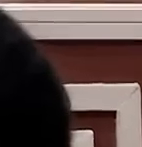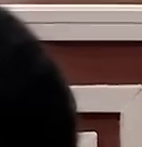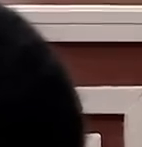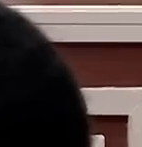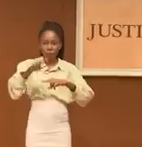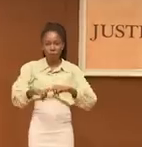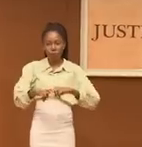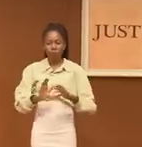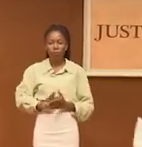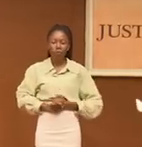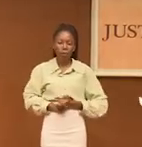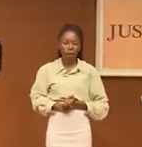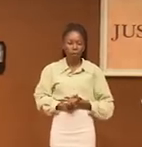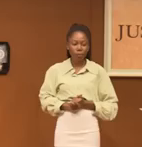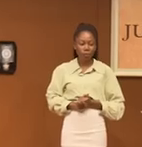Please be seated.